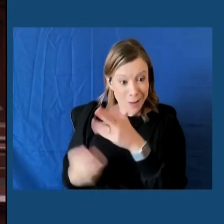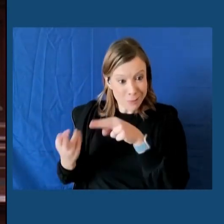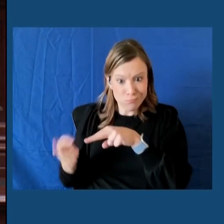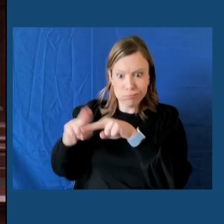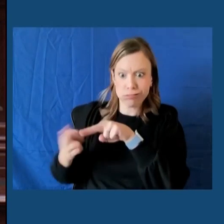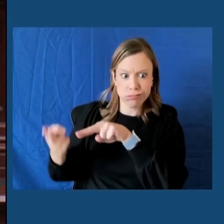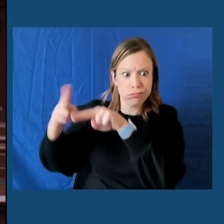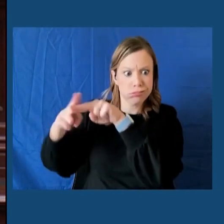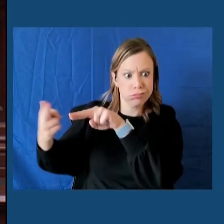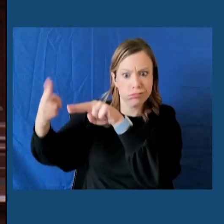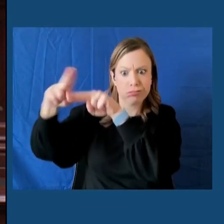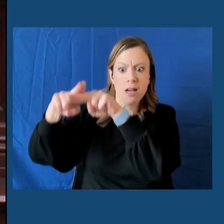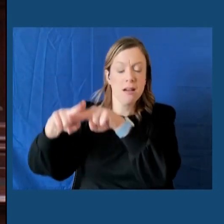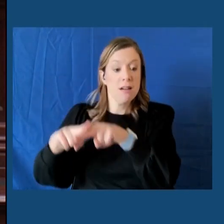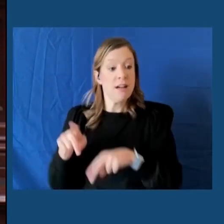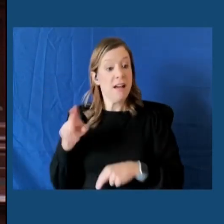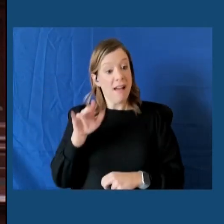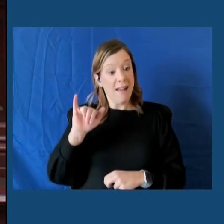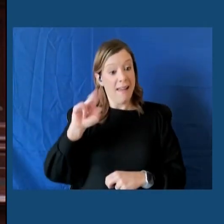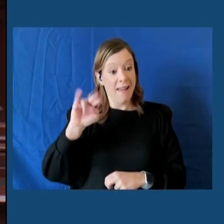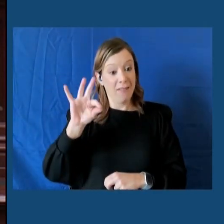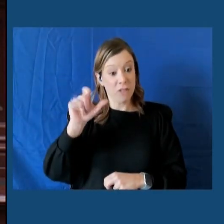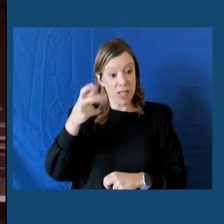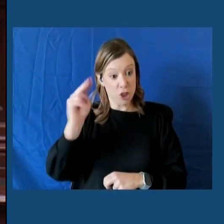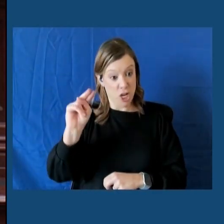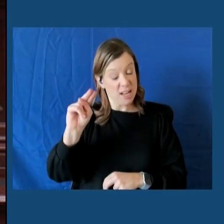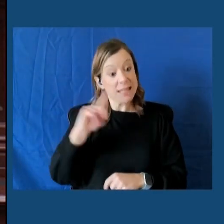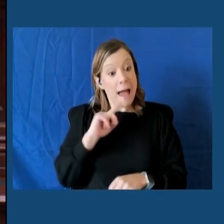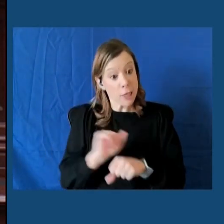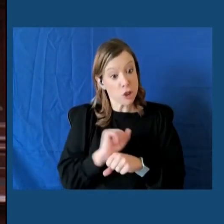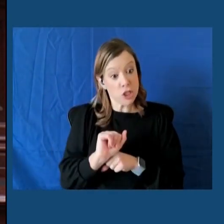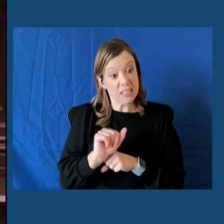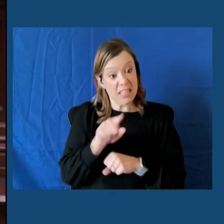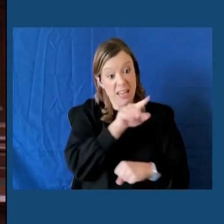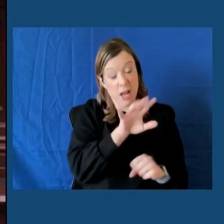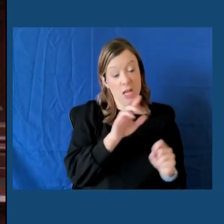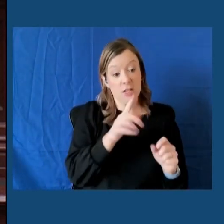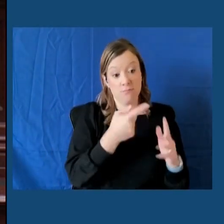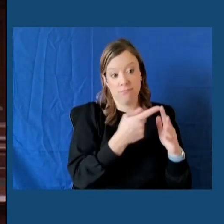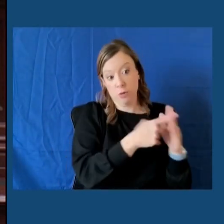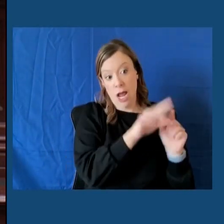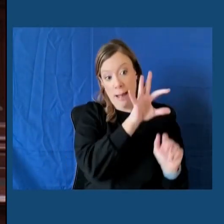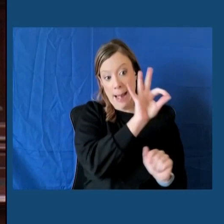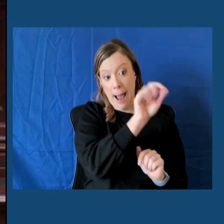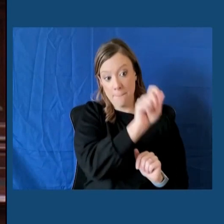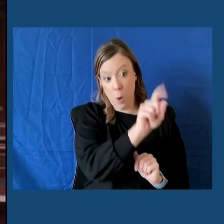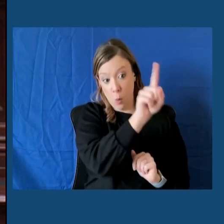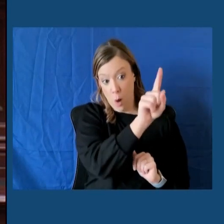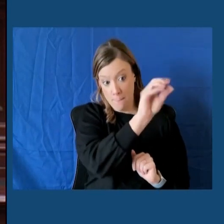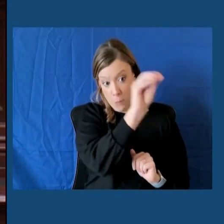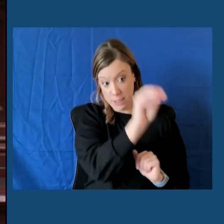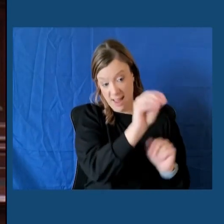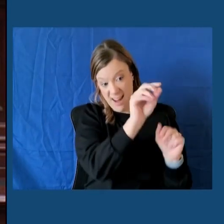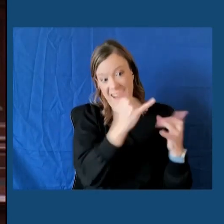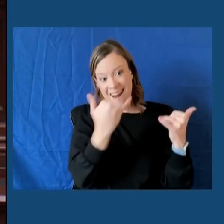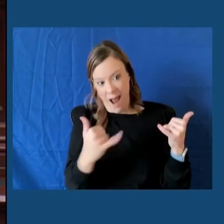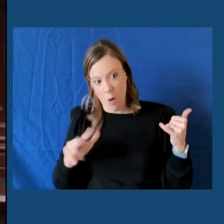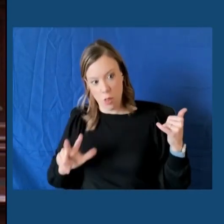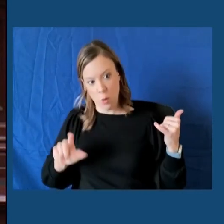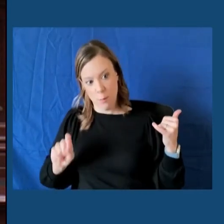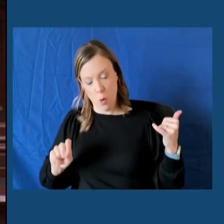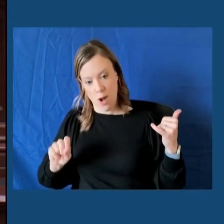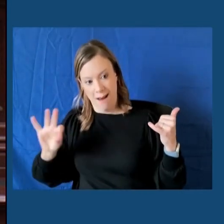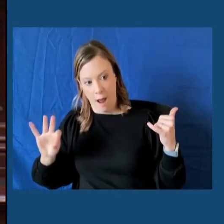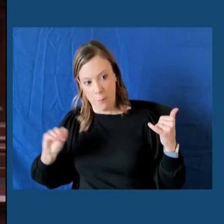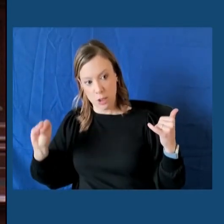Inflation is down 9.1% to 3.1% over the last 18 months. Paychecks are